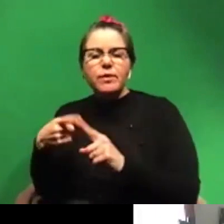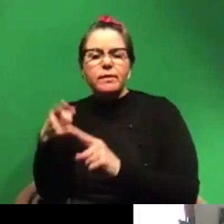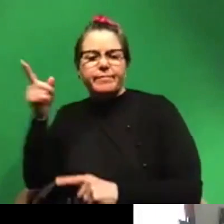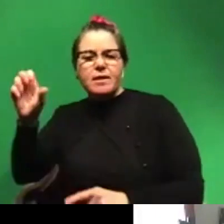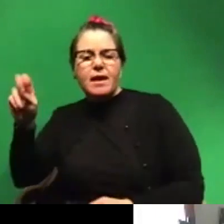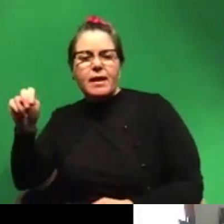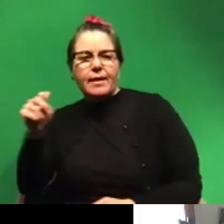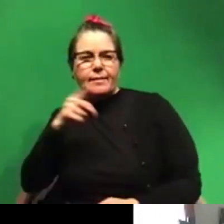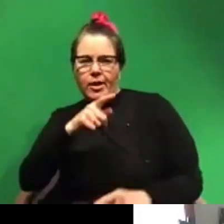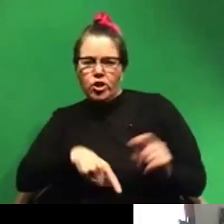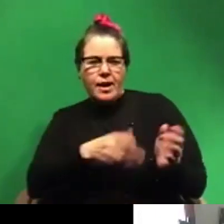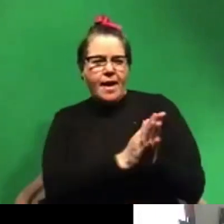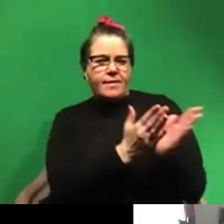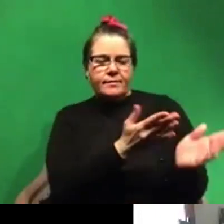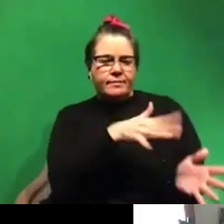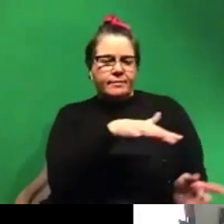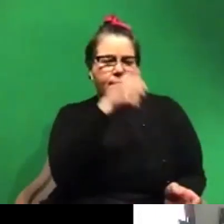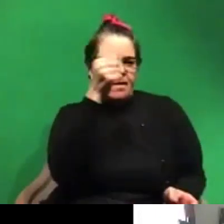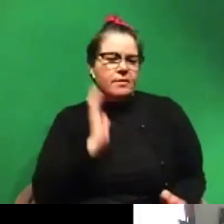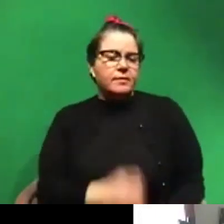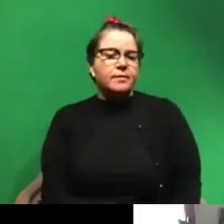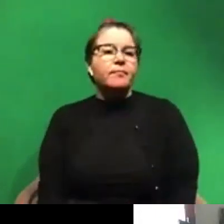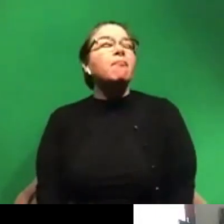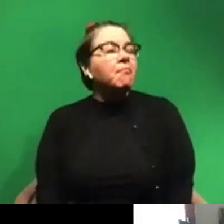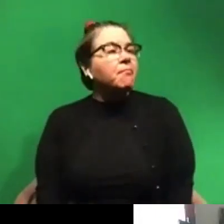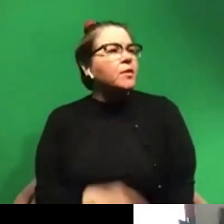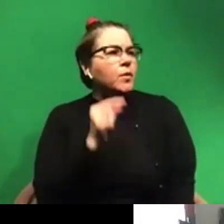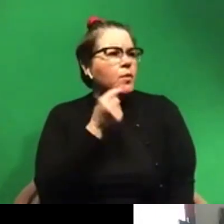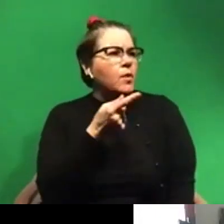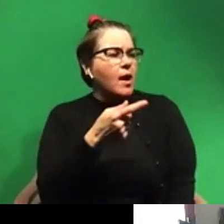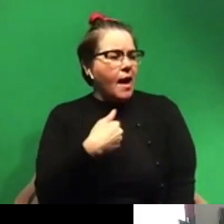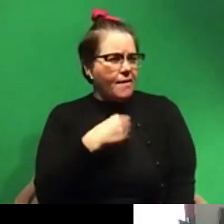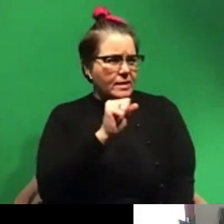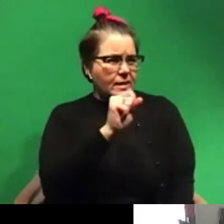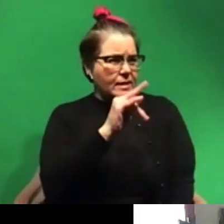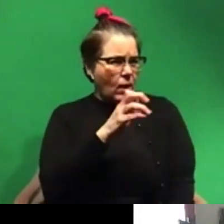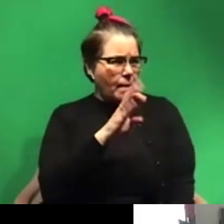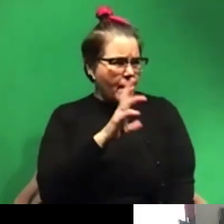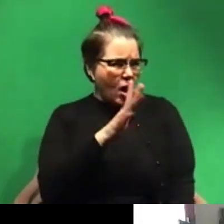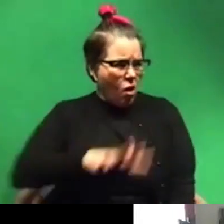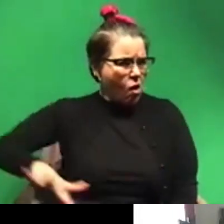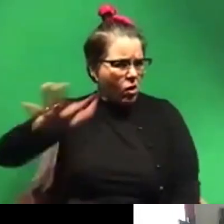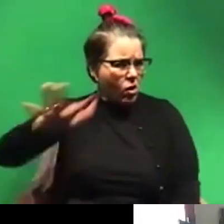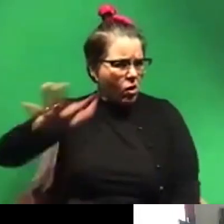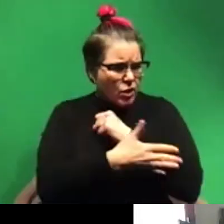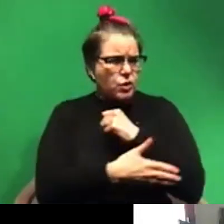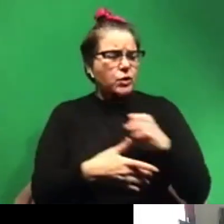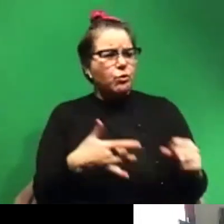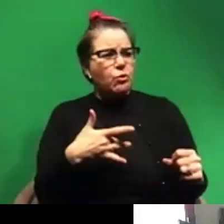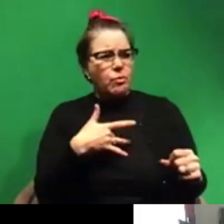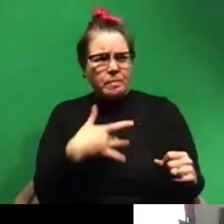was in Alaska. Very cool. So are there stickleback like all over the country or mostly like in